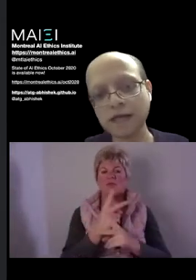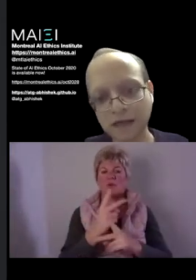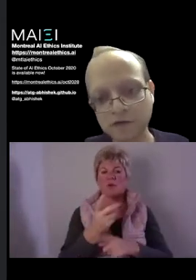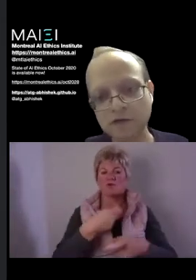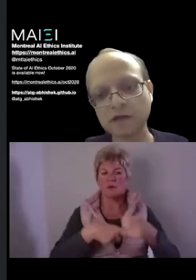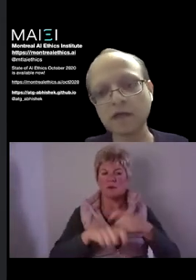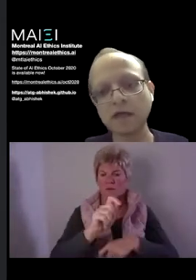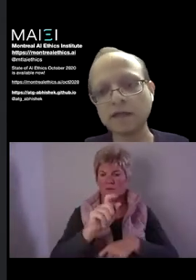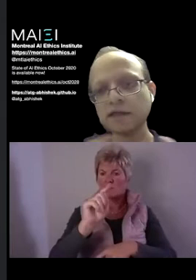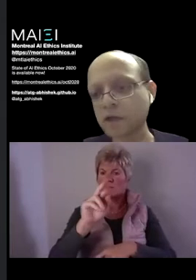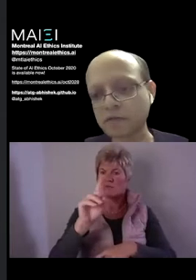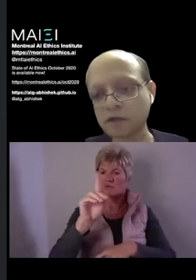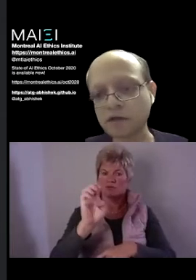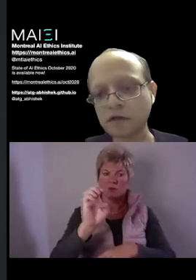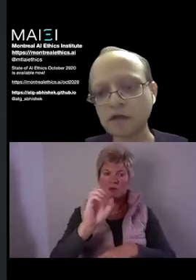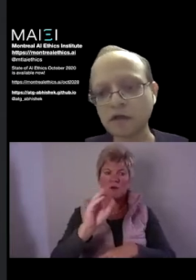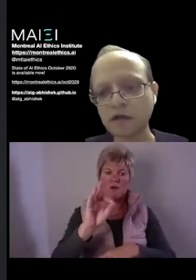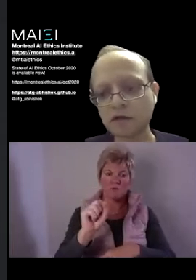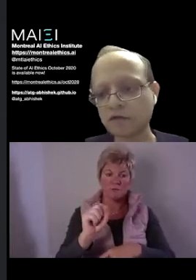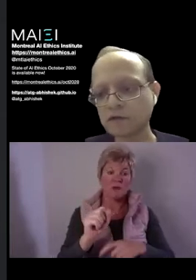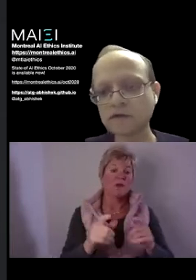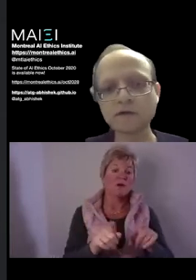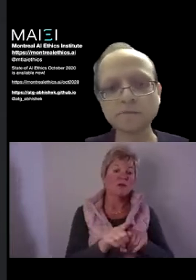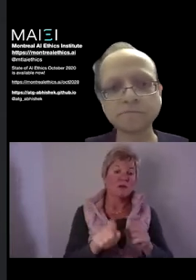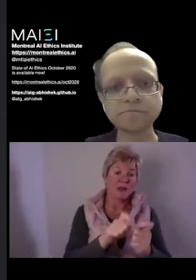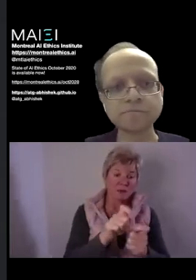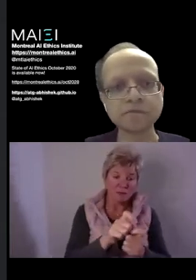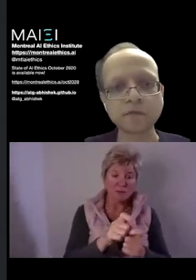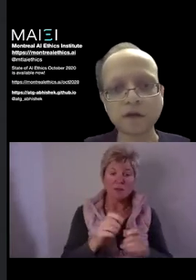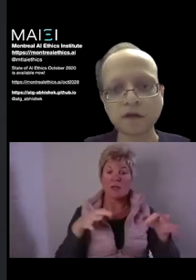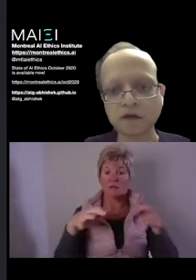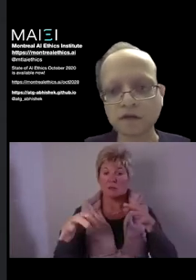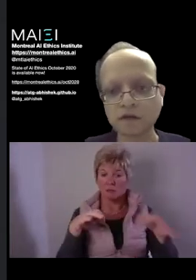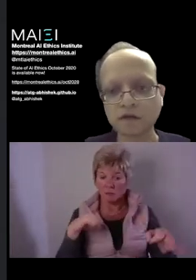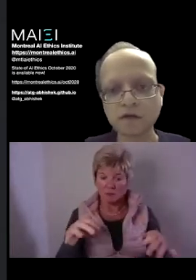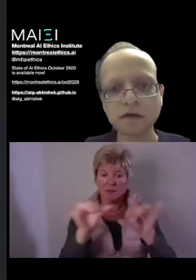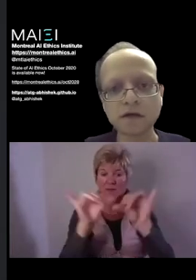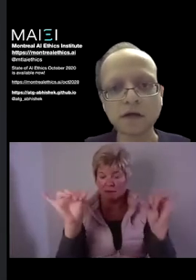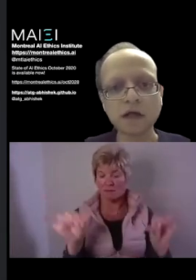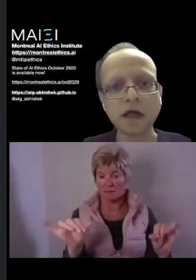to the accuracy and the explainability of the system?